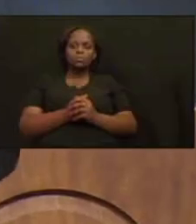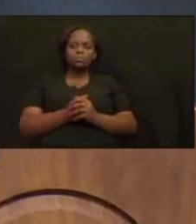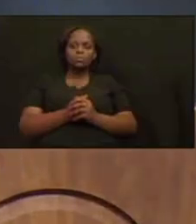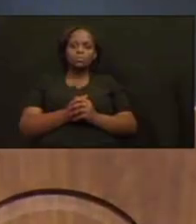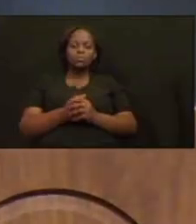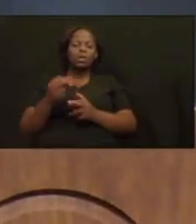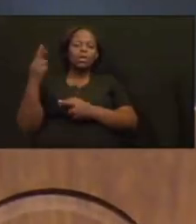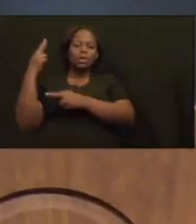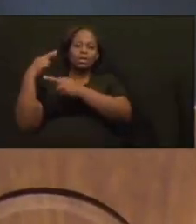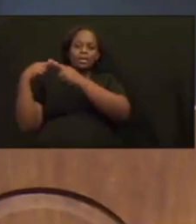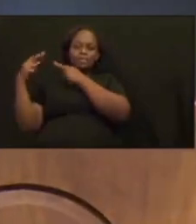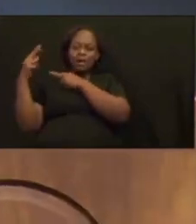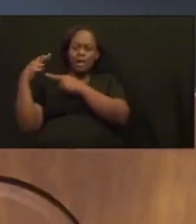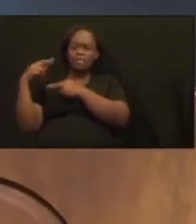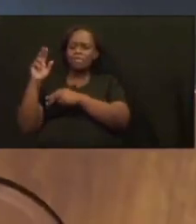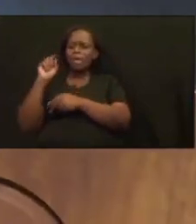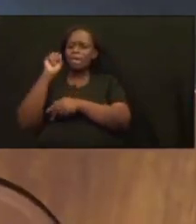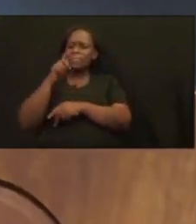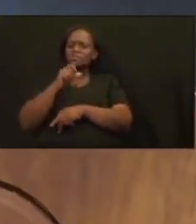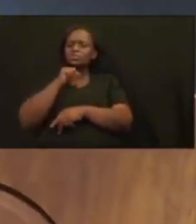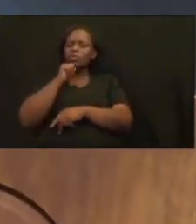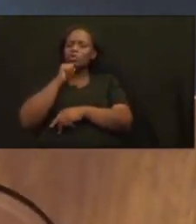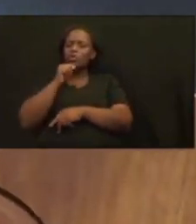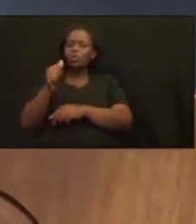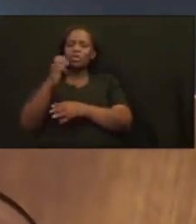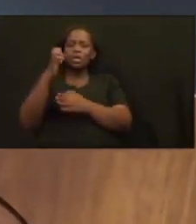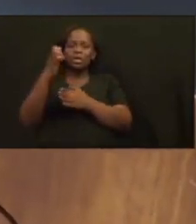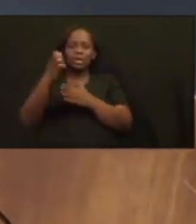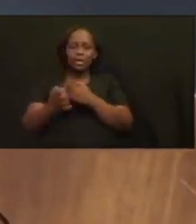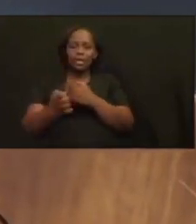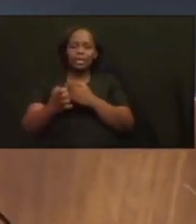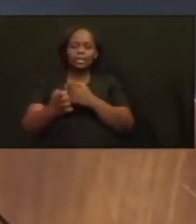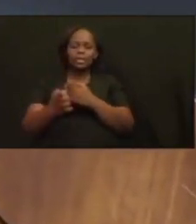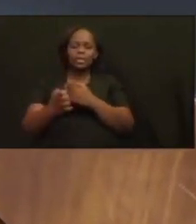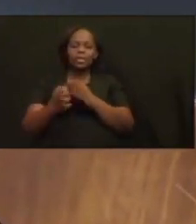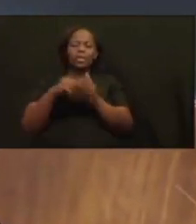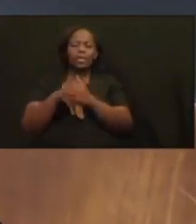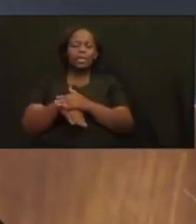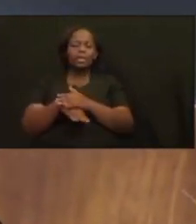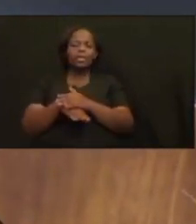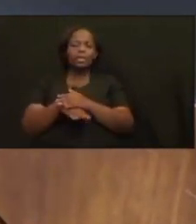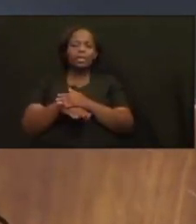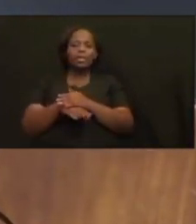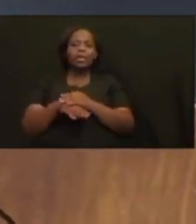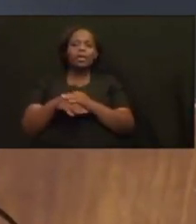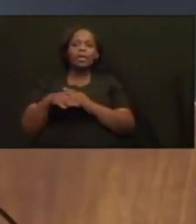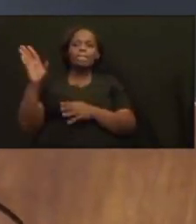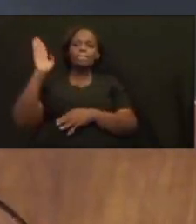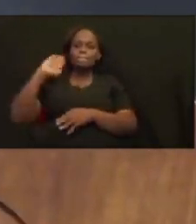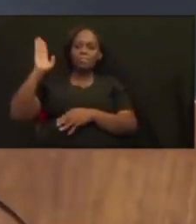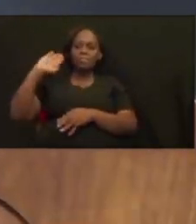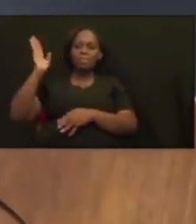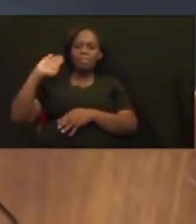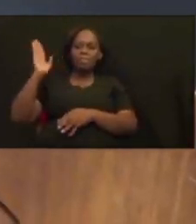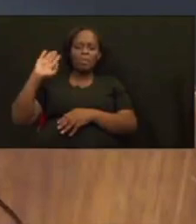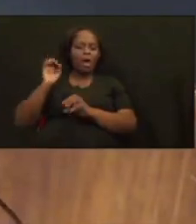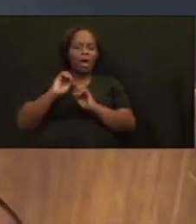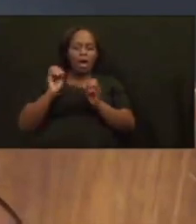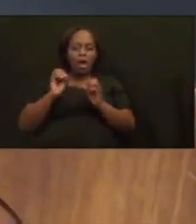A revival should not only end in making people preachers. A revival should end in making